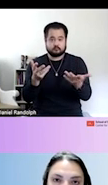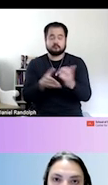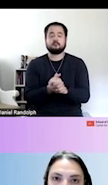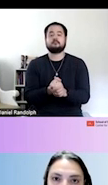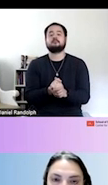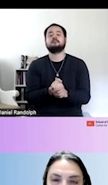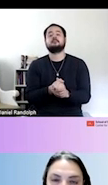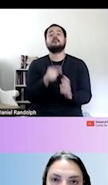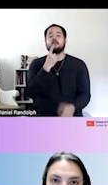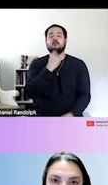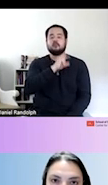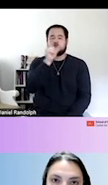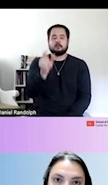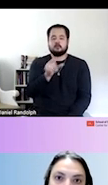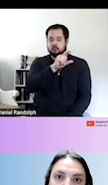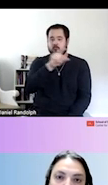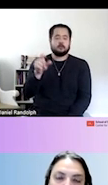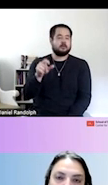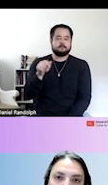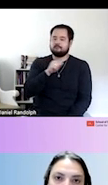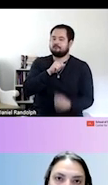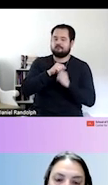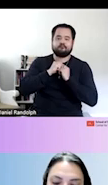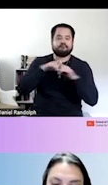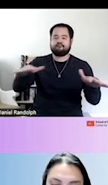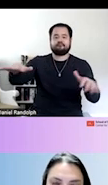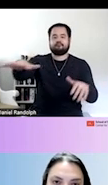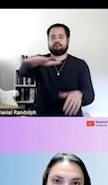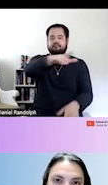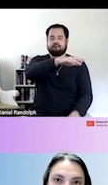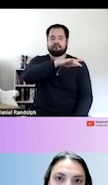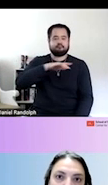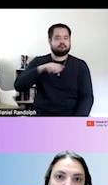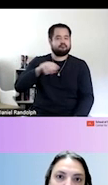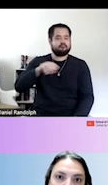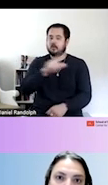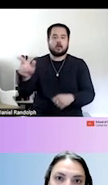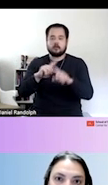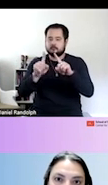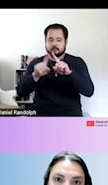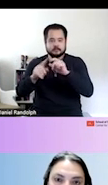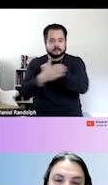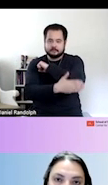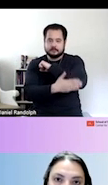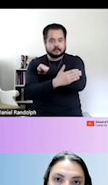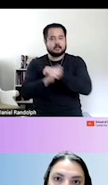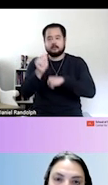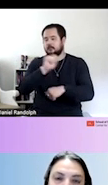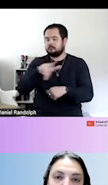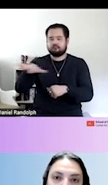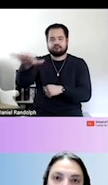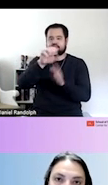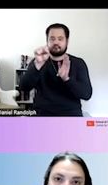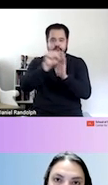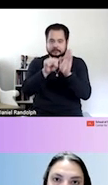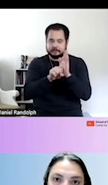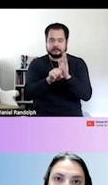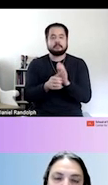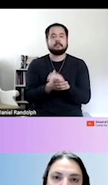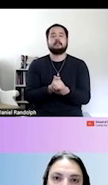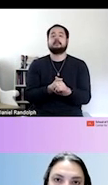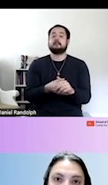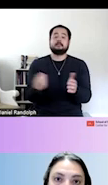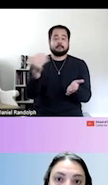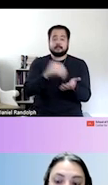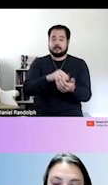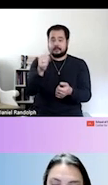present in all of our counties throughout Pennsylvania. And as Mr. Trano mentioned, those 10-year lithium smoke alarms, just the guidance